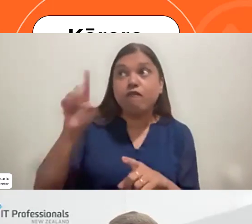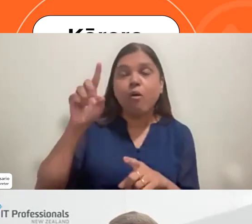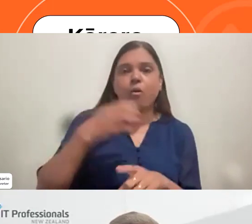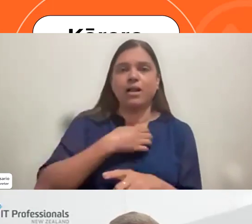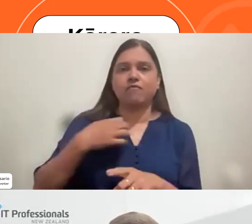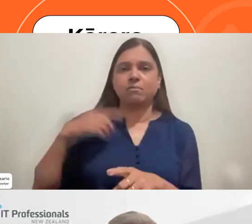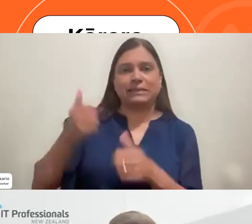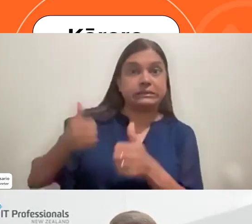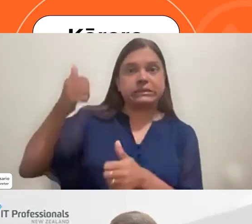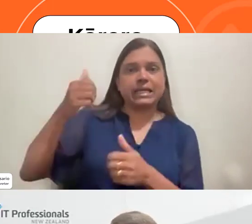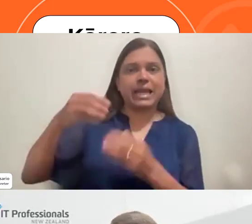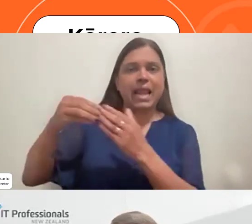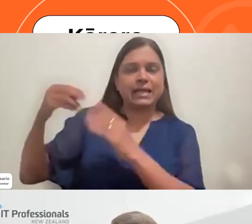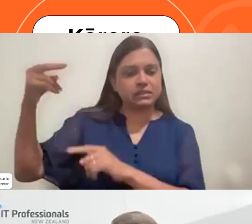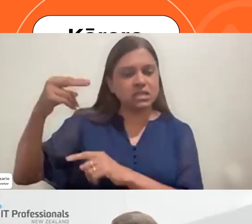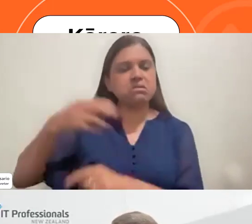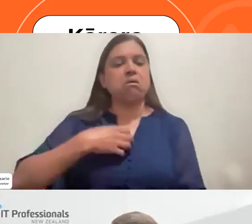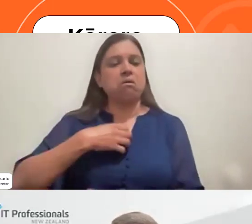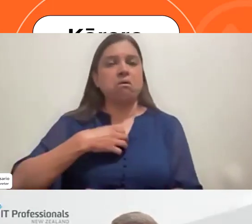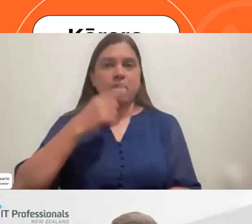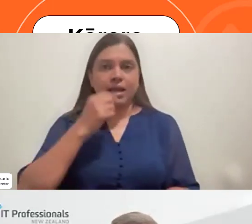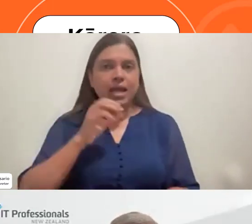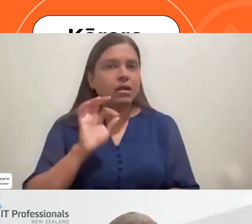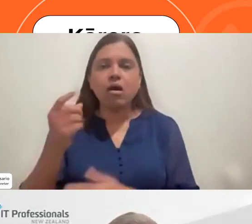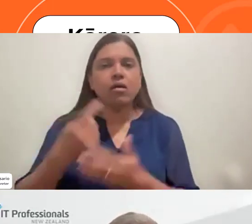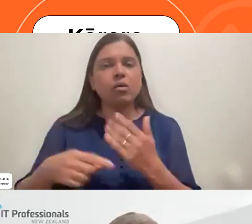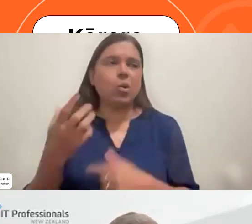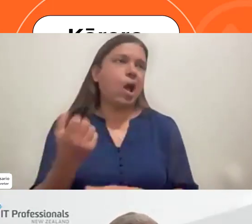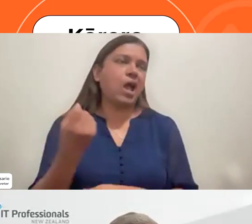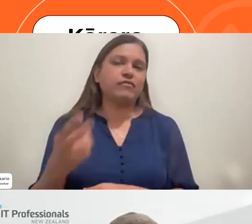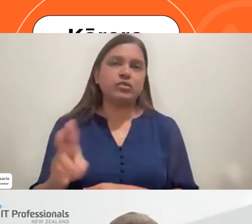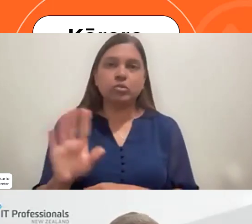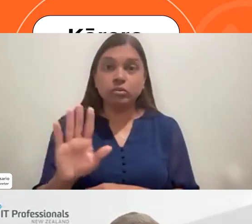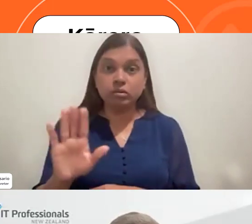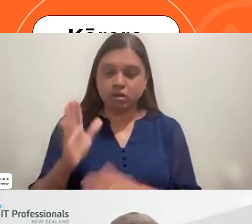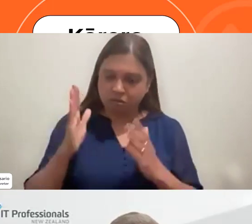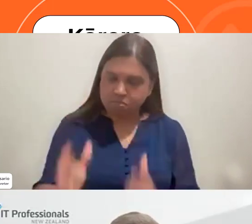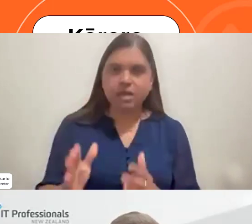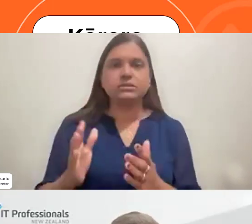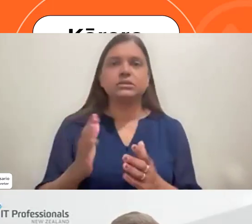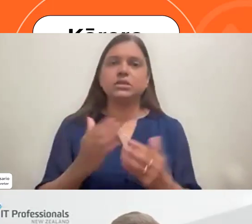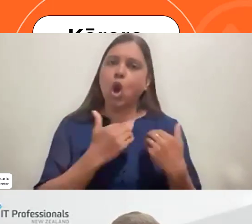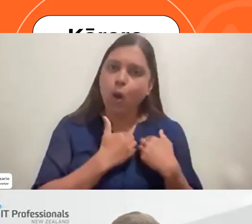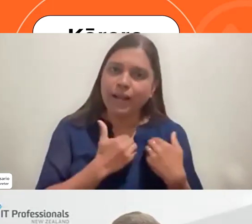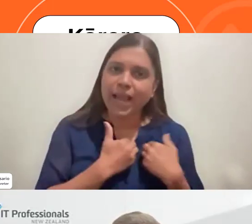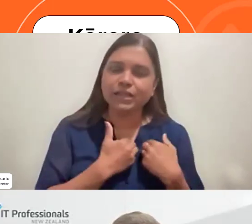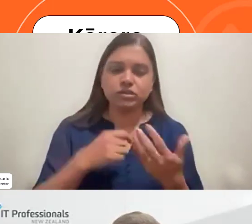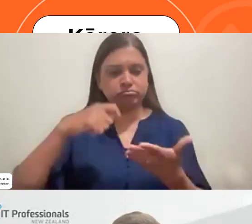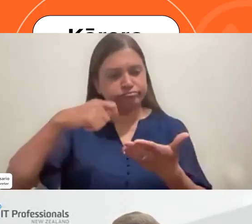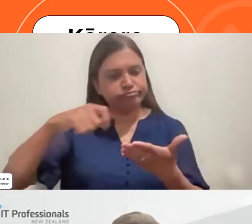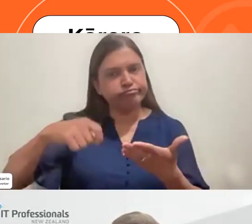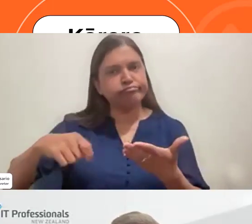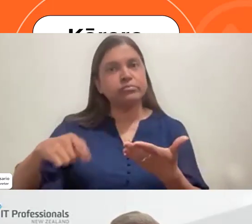how accessibility is not just an obligation, but an opportunity for innovation for them and their companies to make a